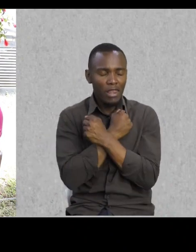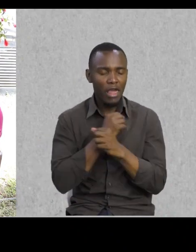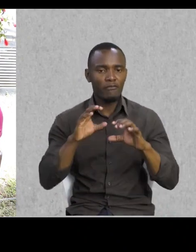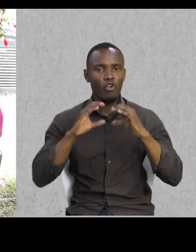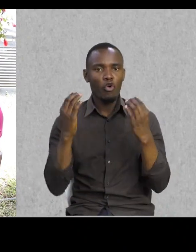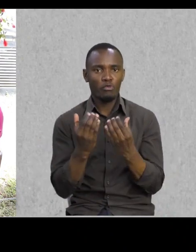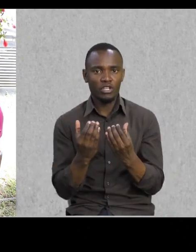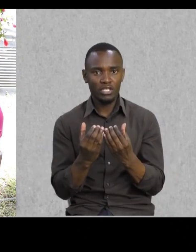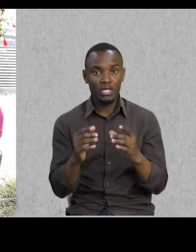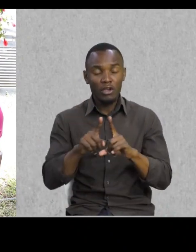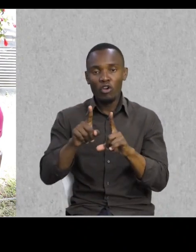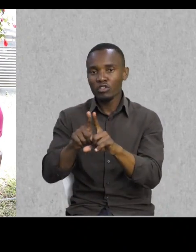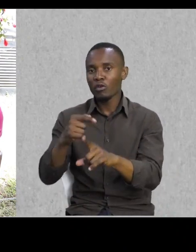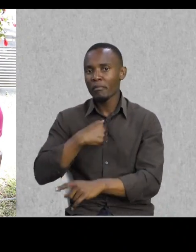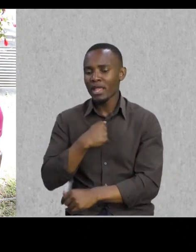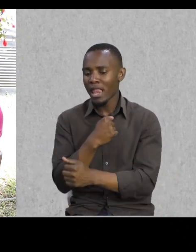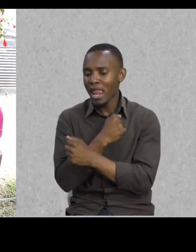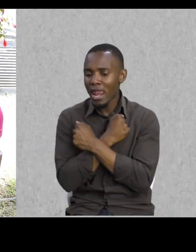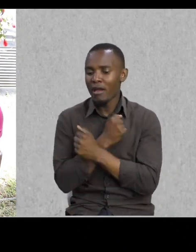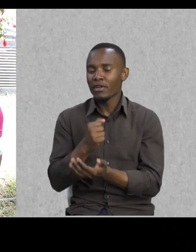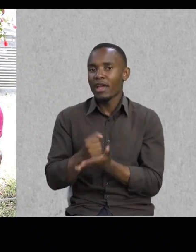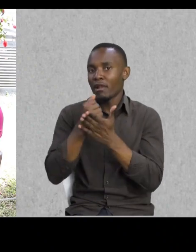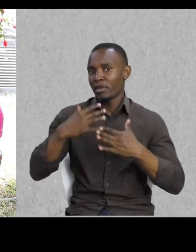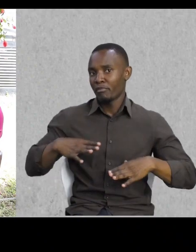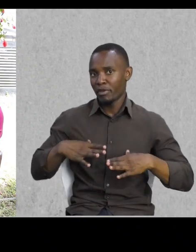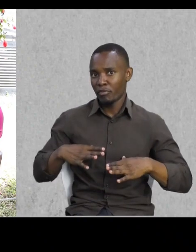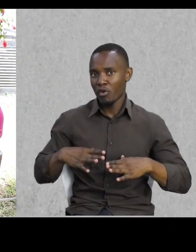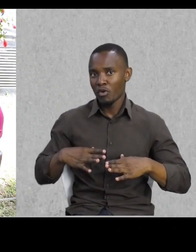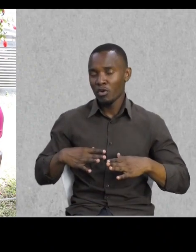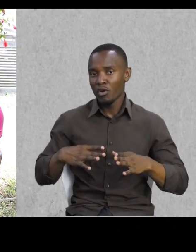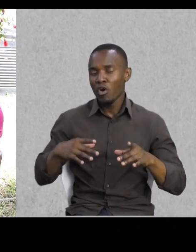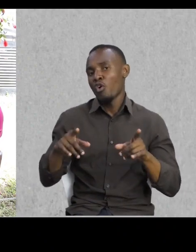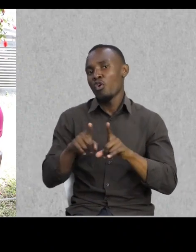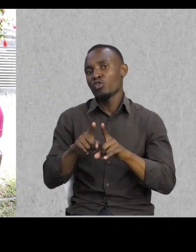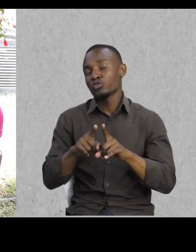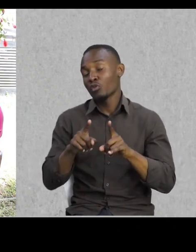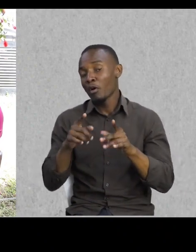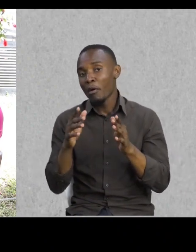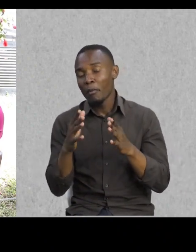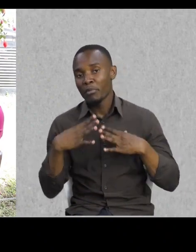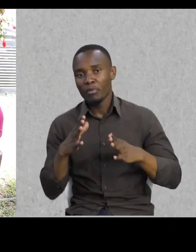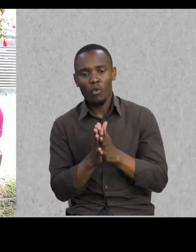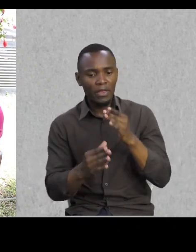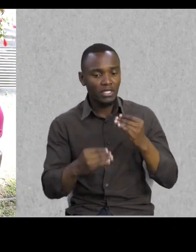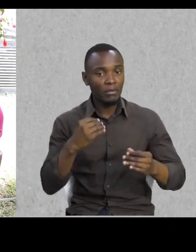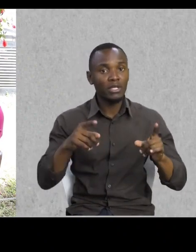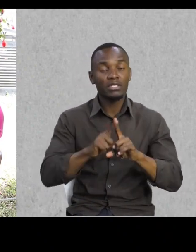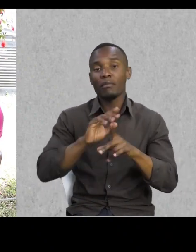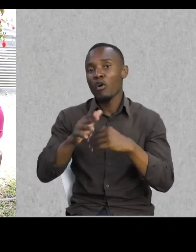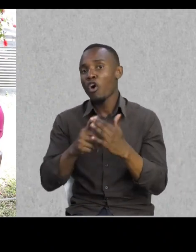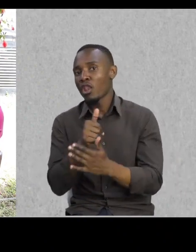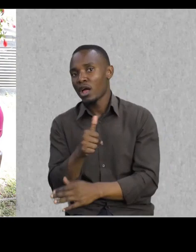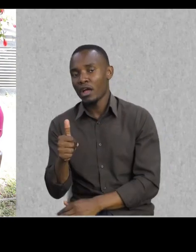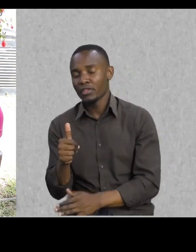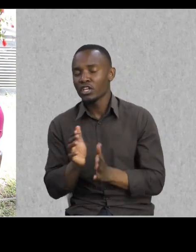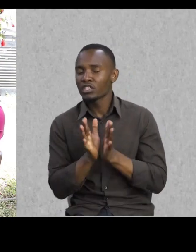very much, and I love helping people, despite even the people who are with disability, but generally I'm